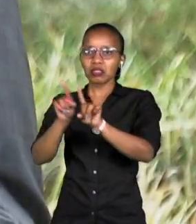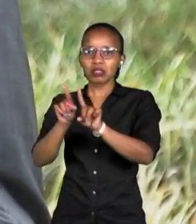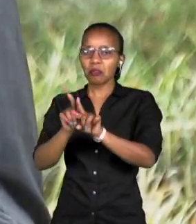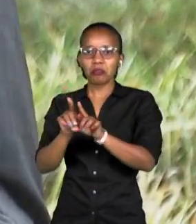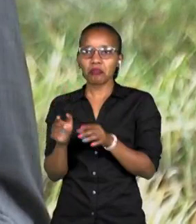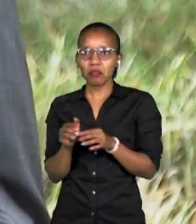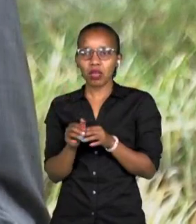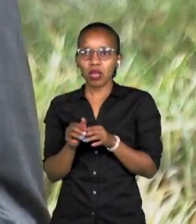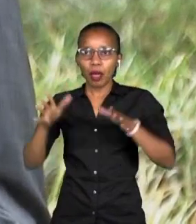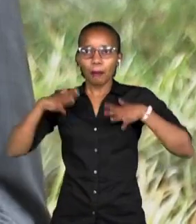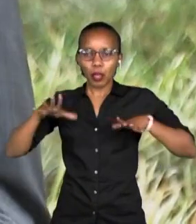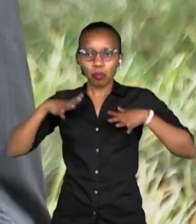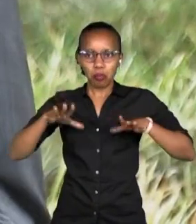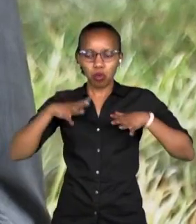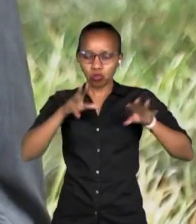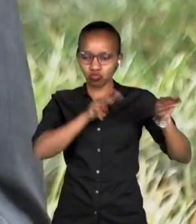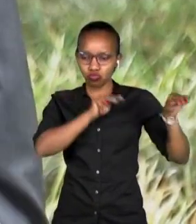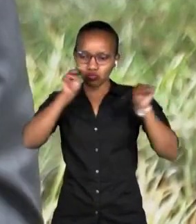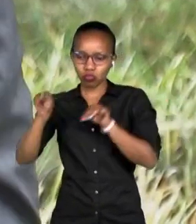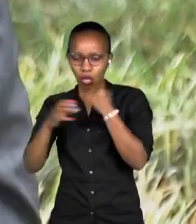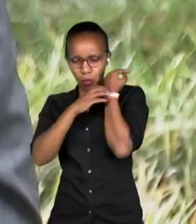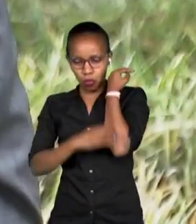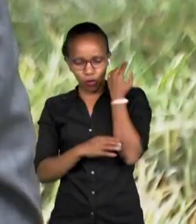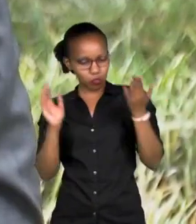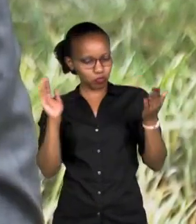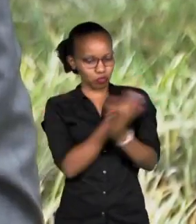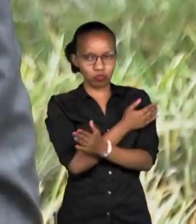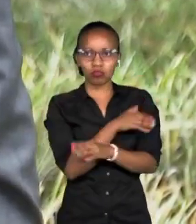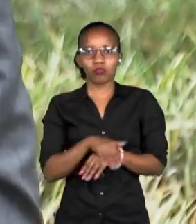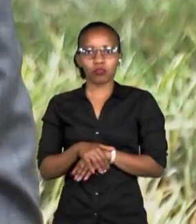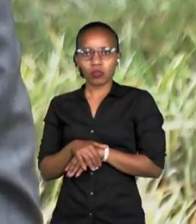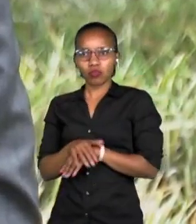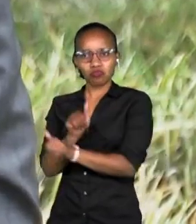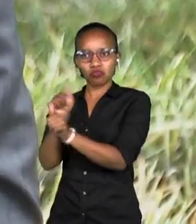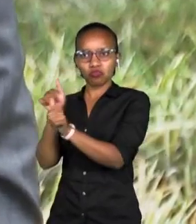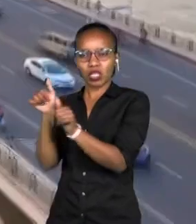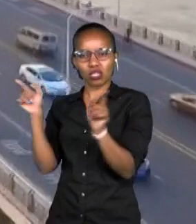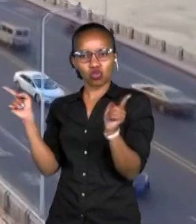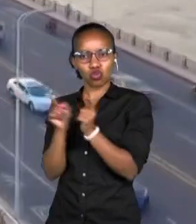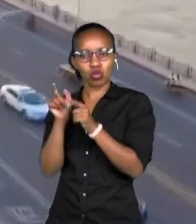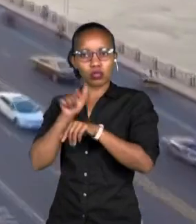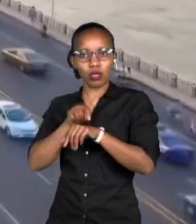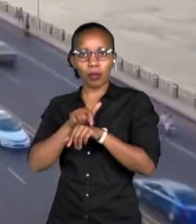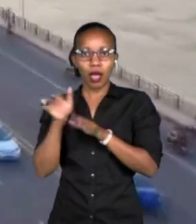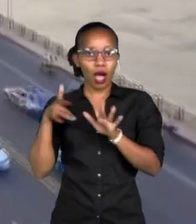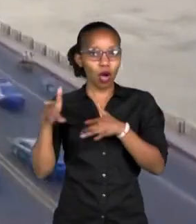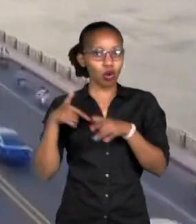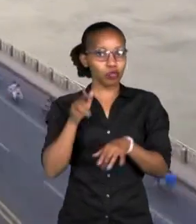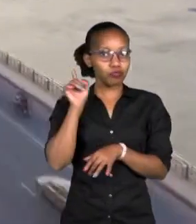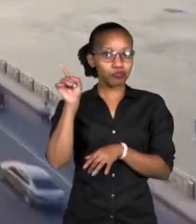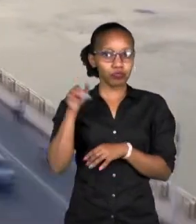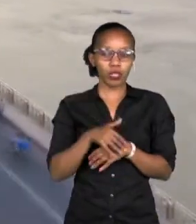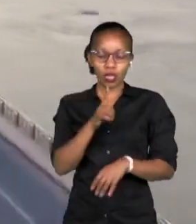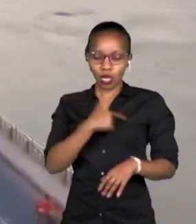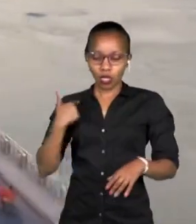being moved from poverty to affluence in such a short time. According to Tuju, not only has